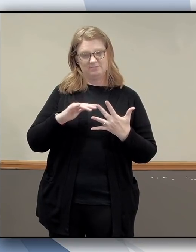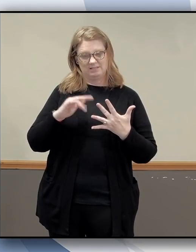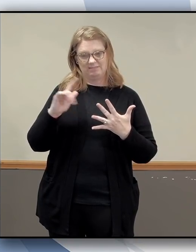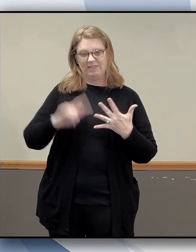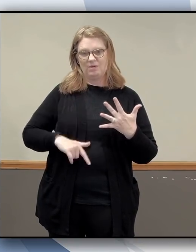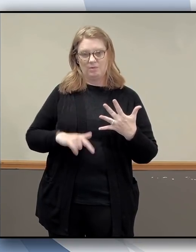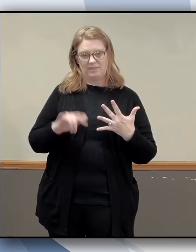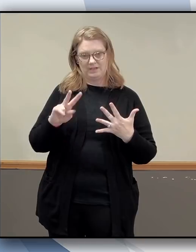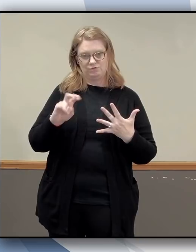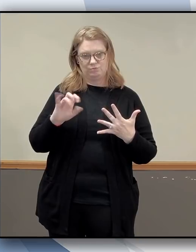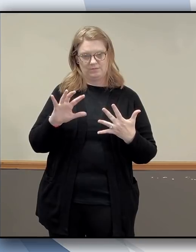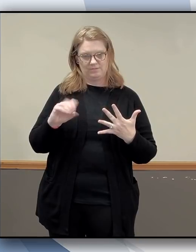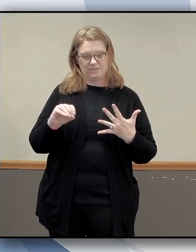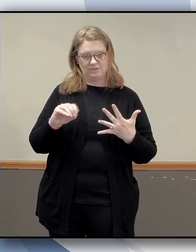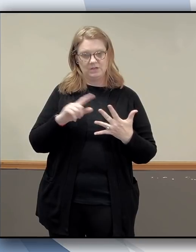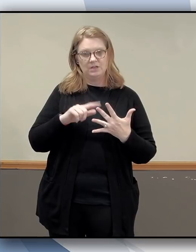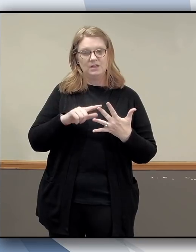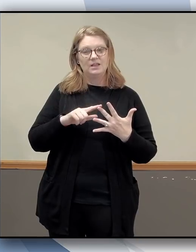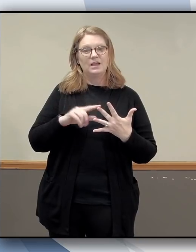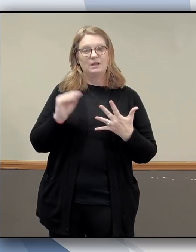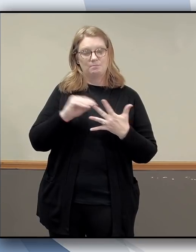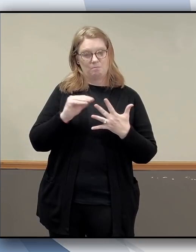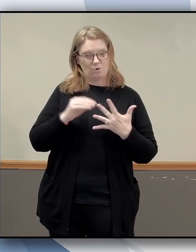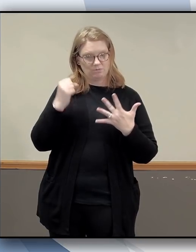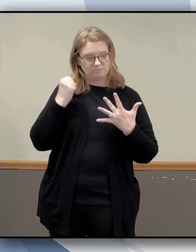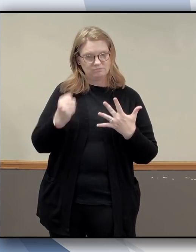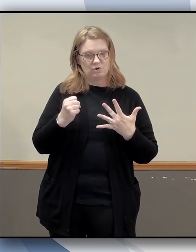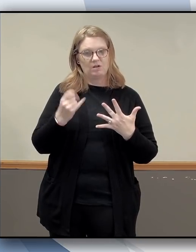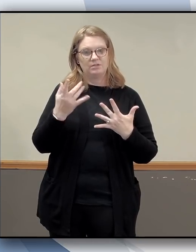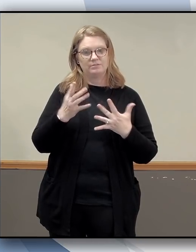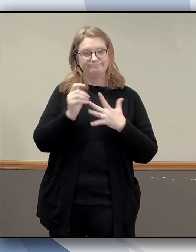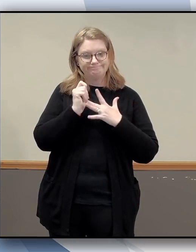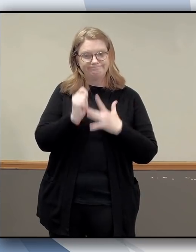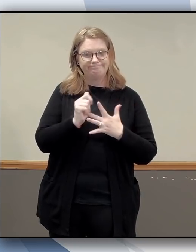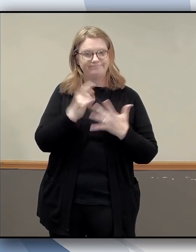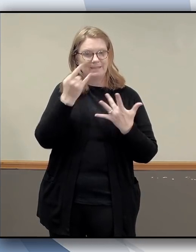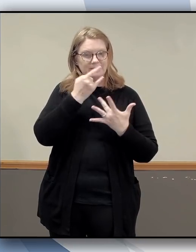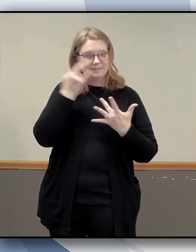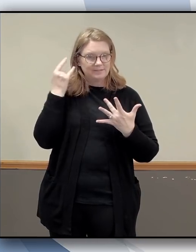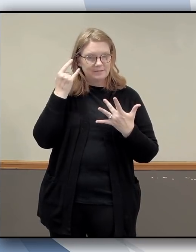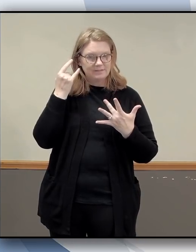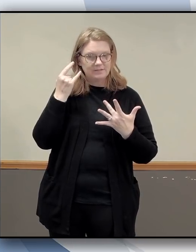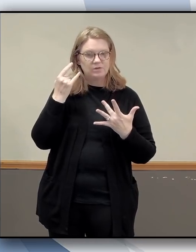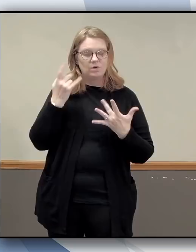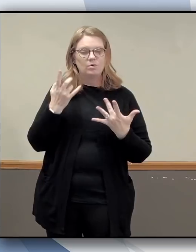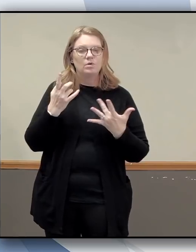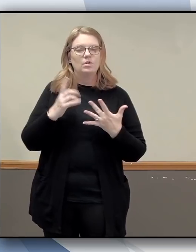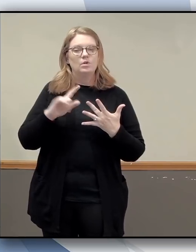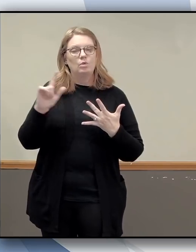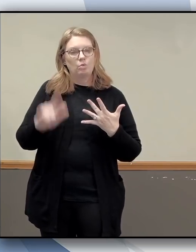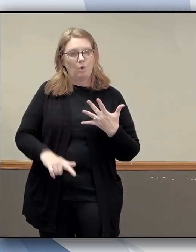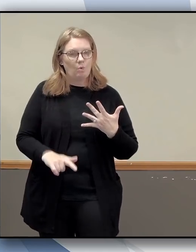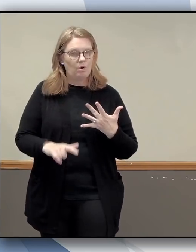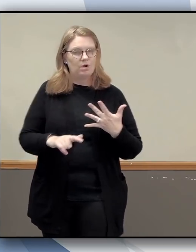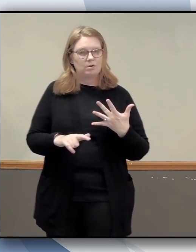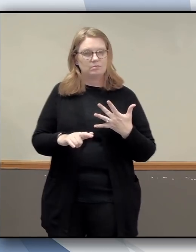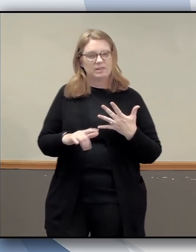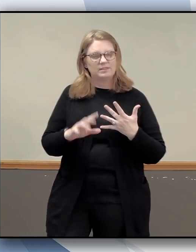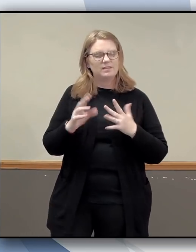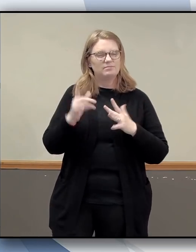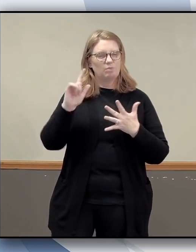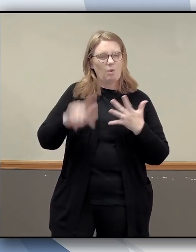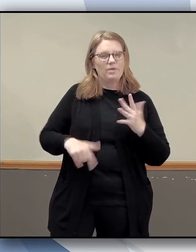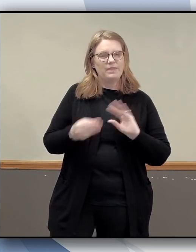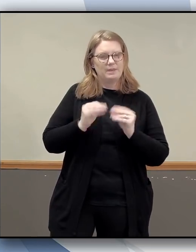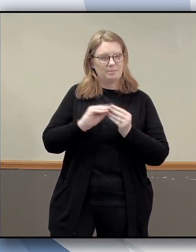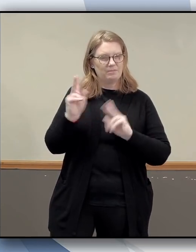much stronger guidelines about the use of masks, because again, the lower occupancy is about creating social distancing, and the mask use